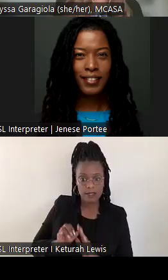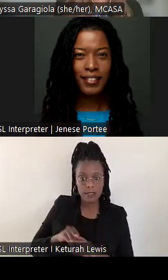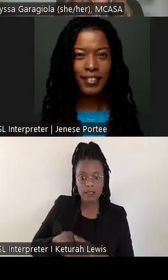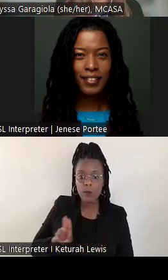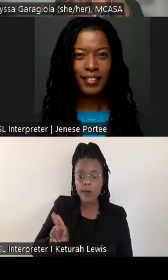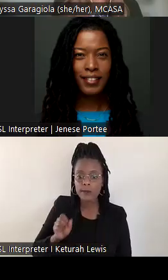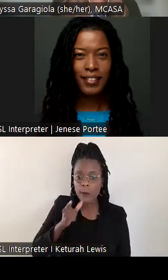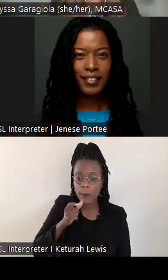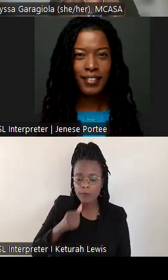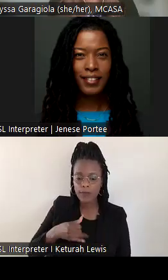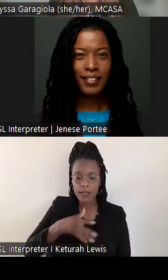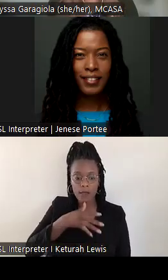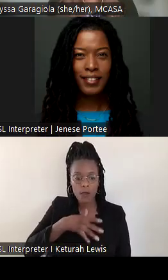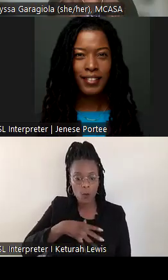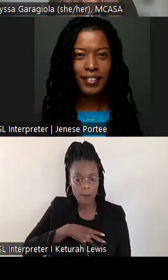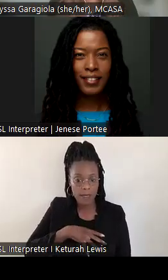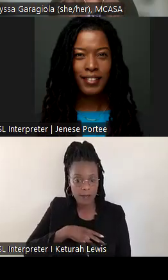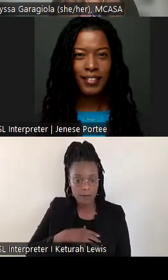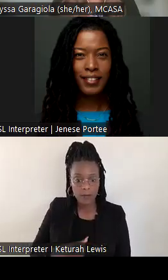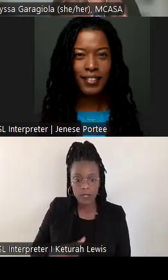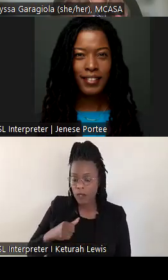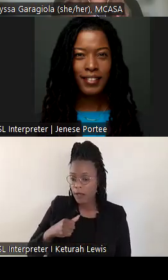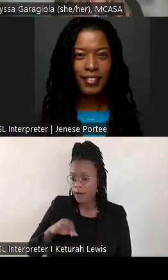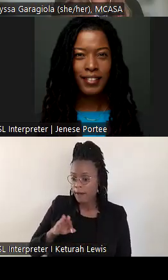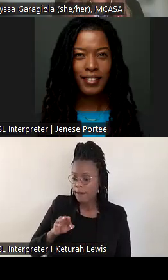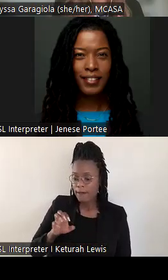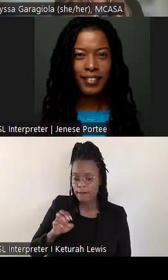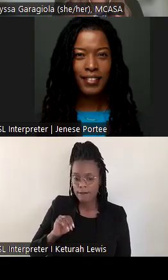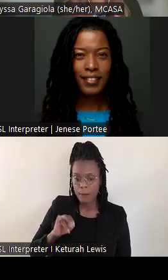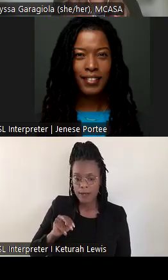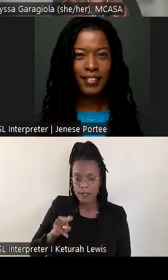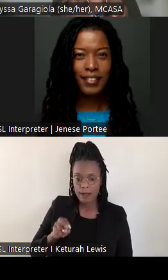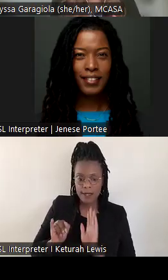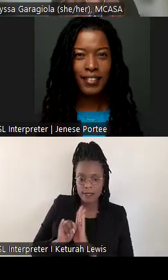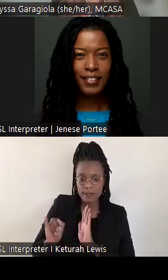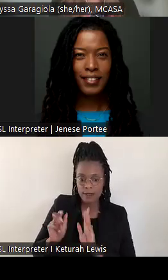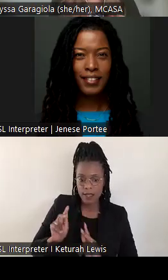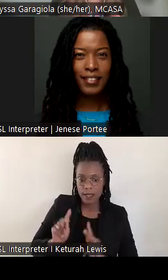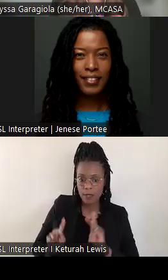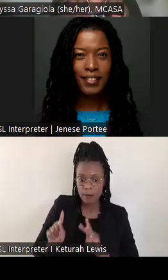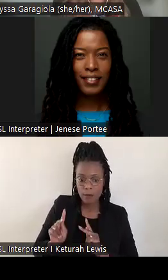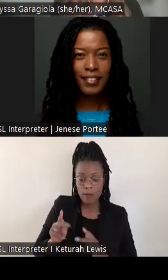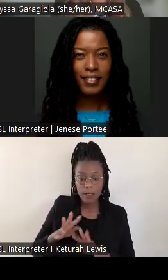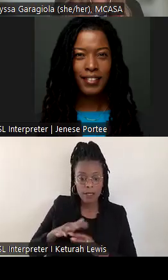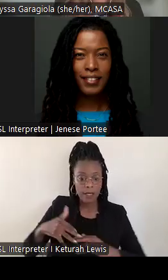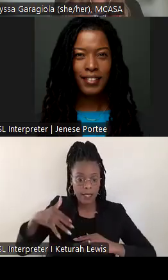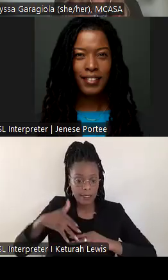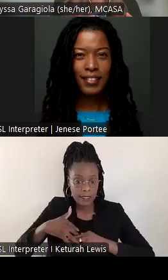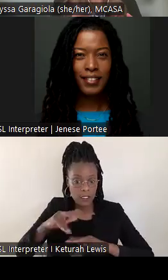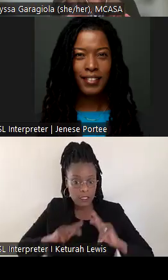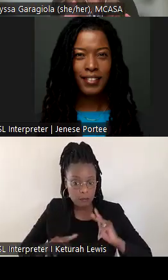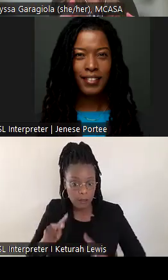are women and feminine identifying people, indigenous people or native people, people living in